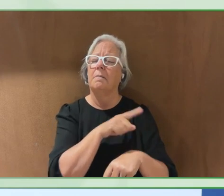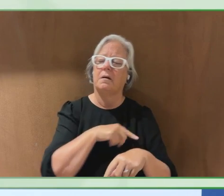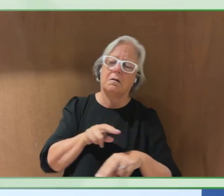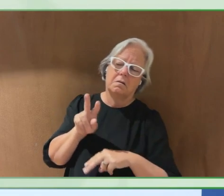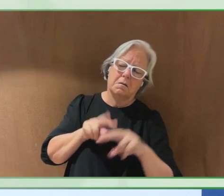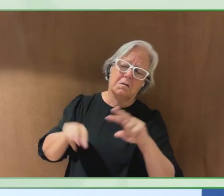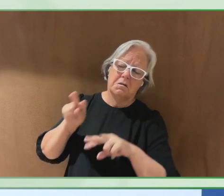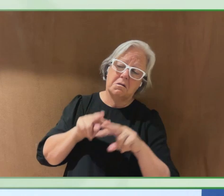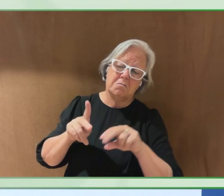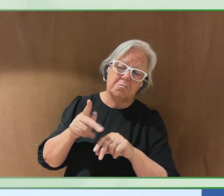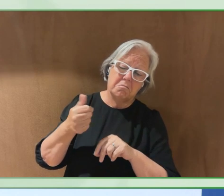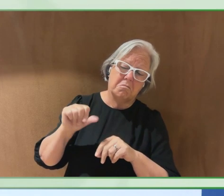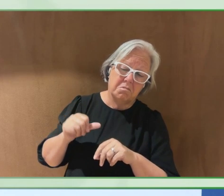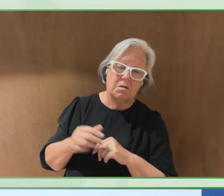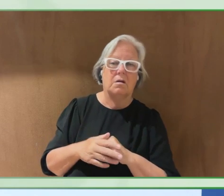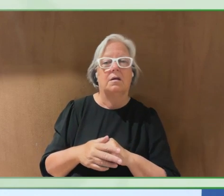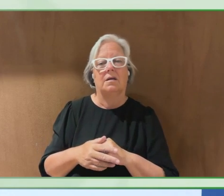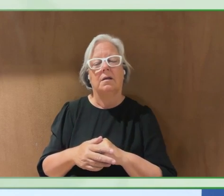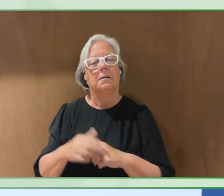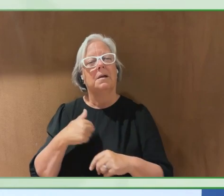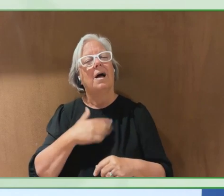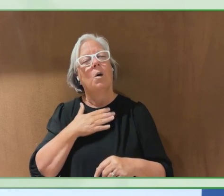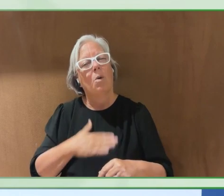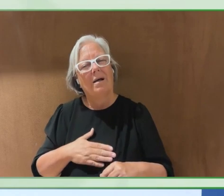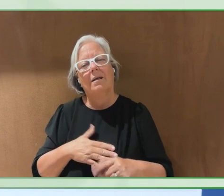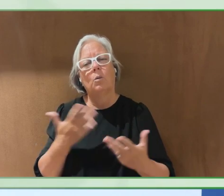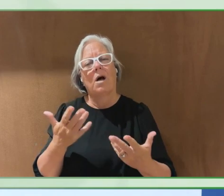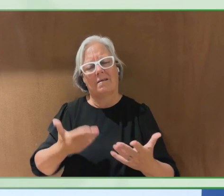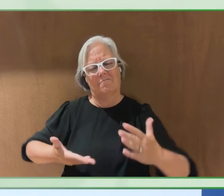But I'm really counting on a kind of permanent cooperation.